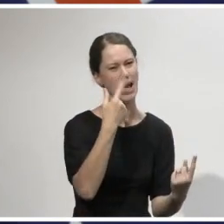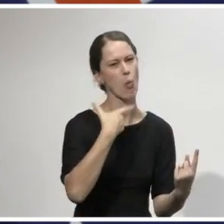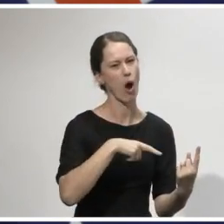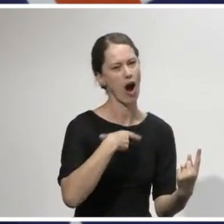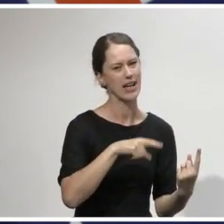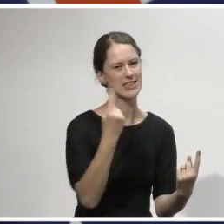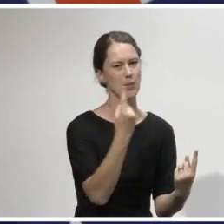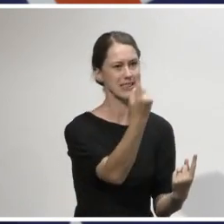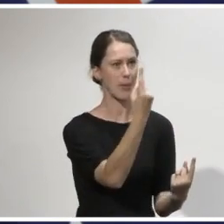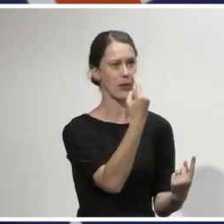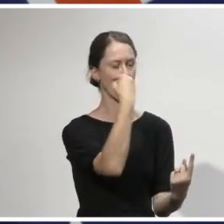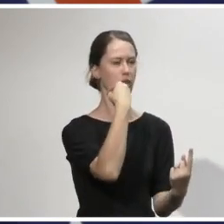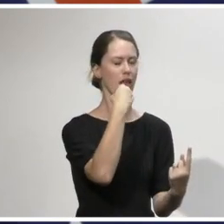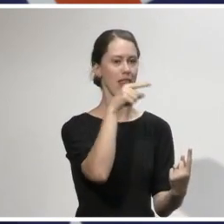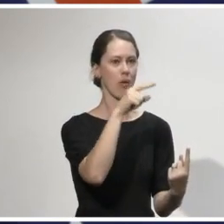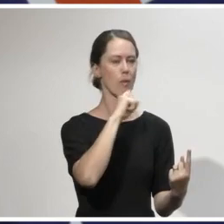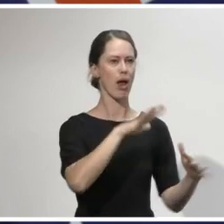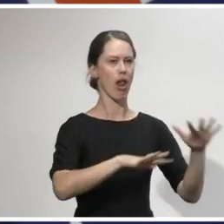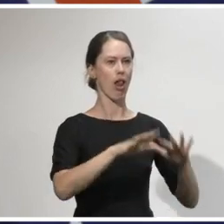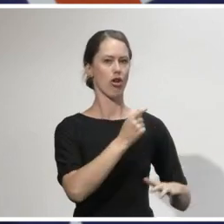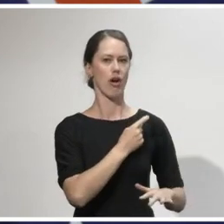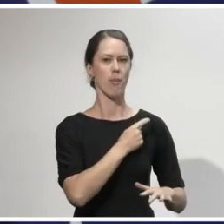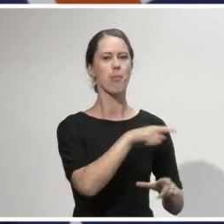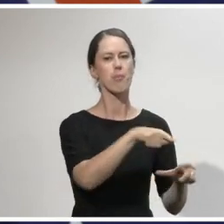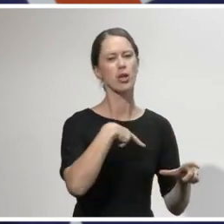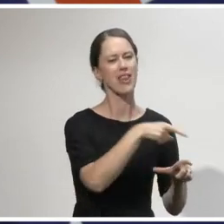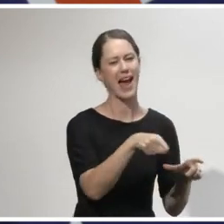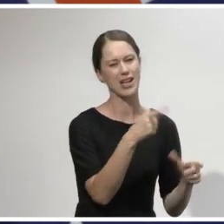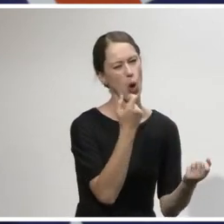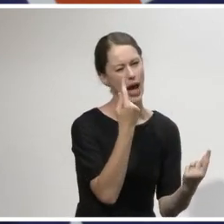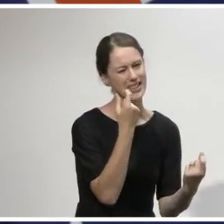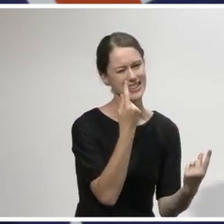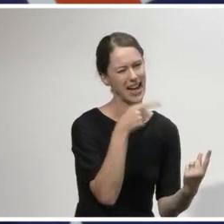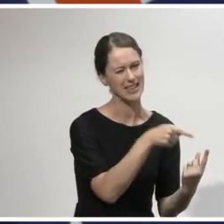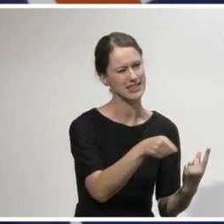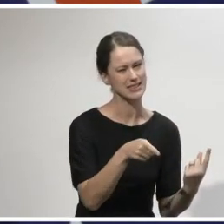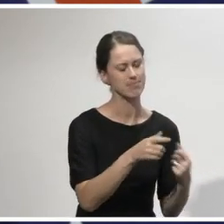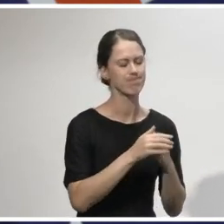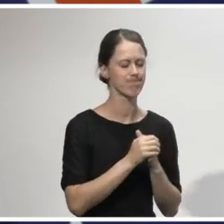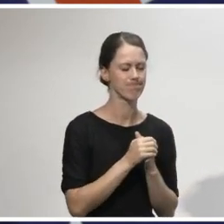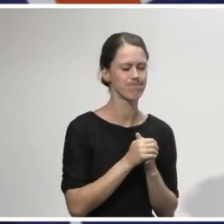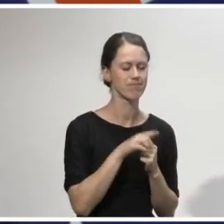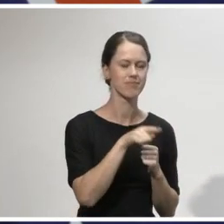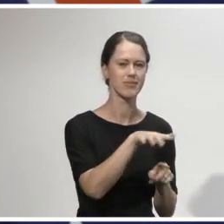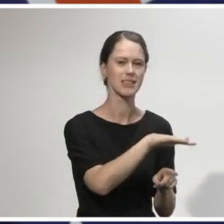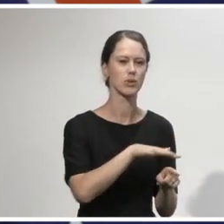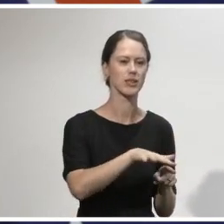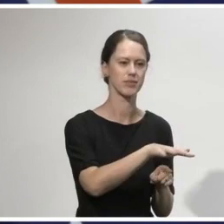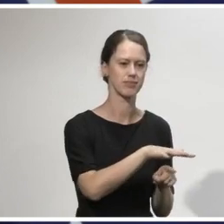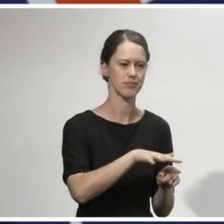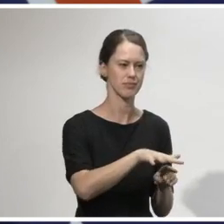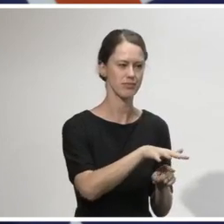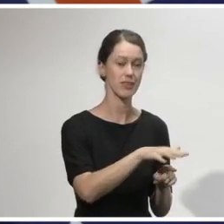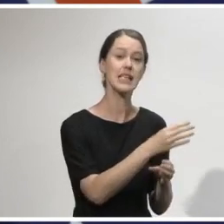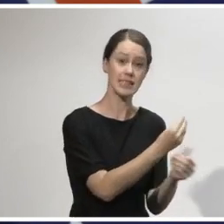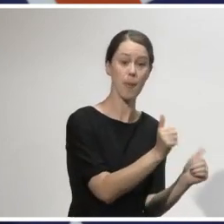need a test, that can be distressing for people who don't understand. So in this particular situation, if a number of them